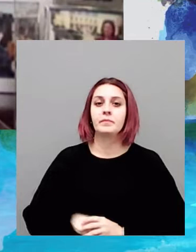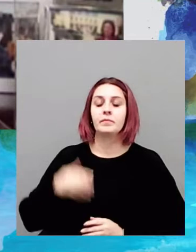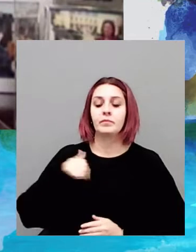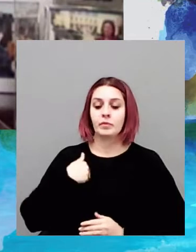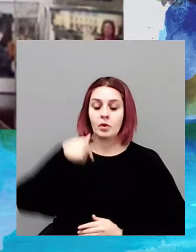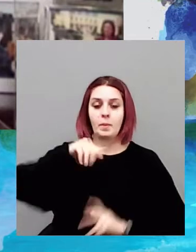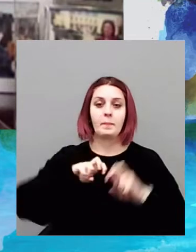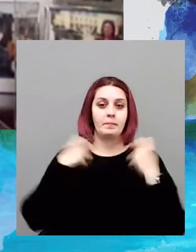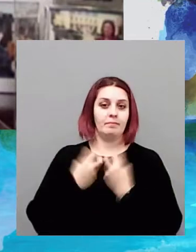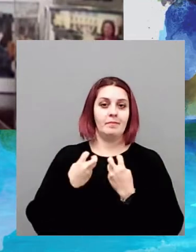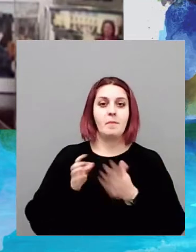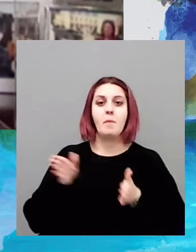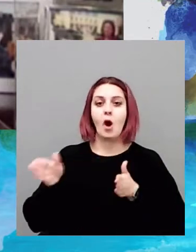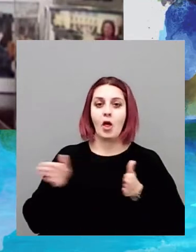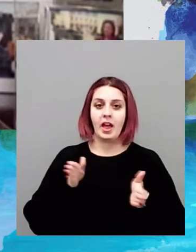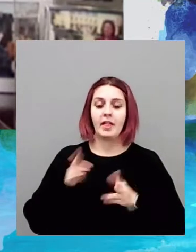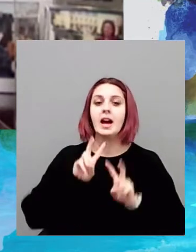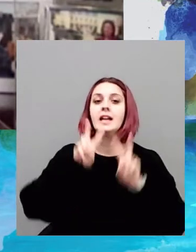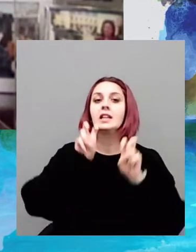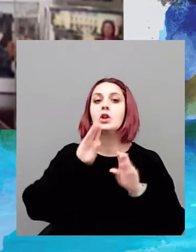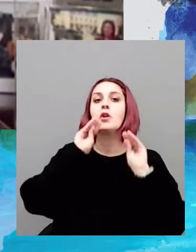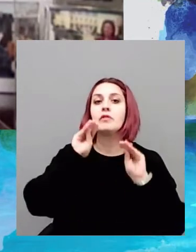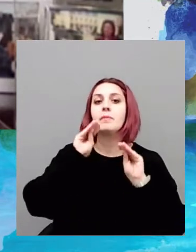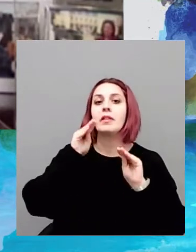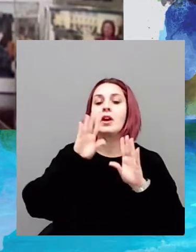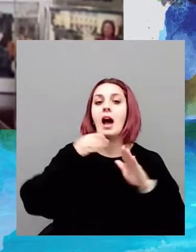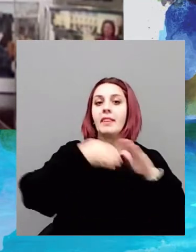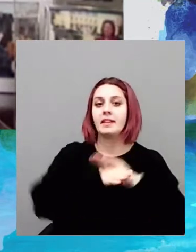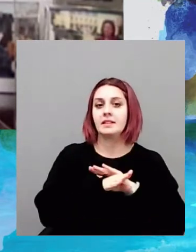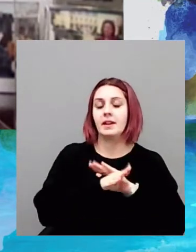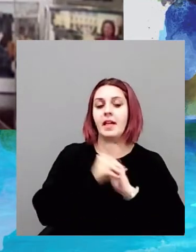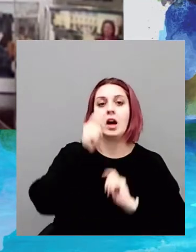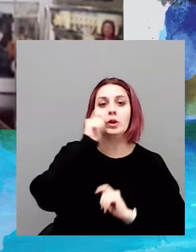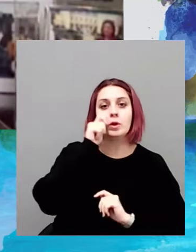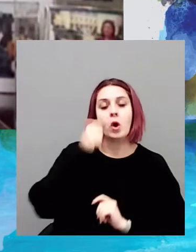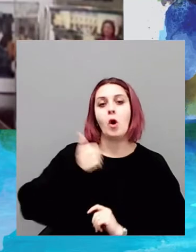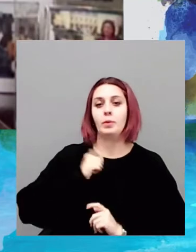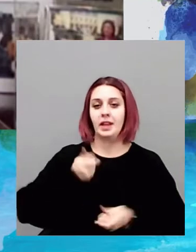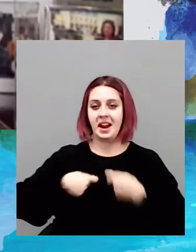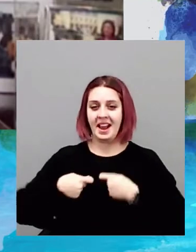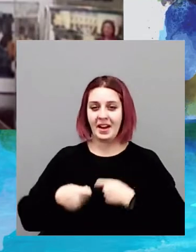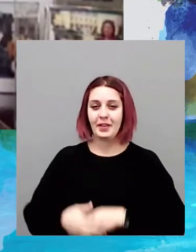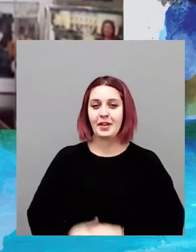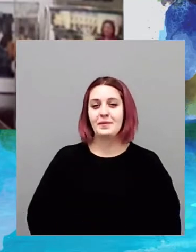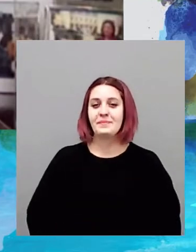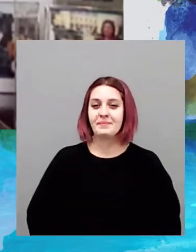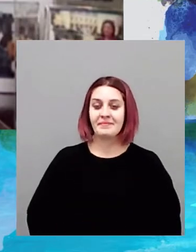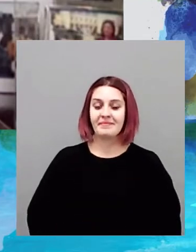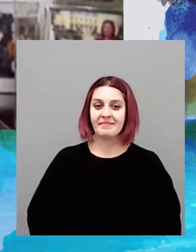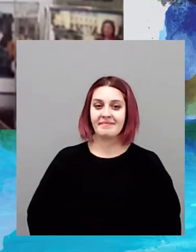I'll be the moderator of this panel session, which is called Training and Accessibility in